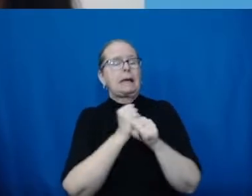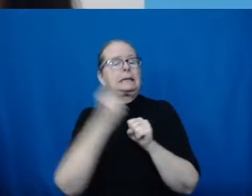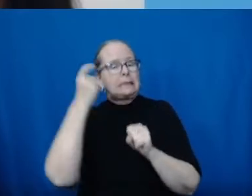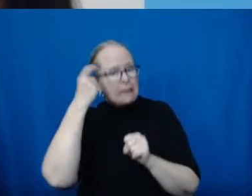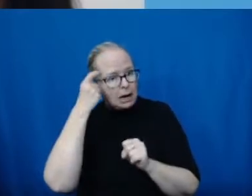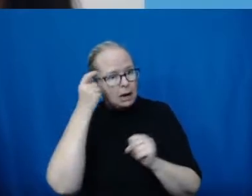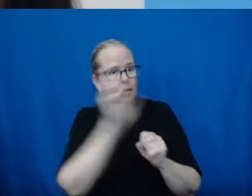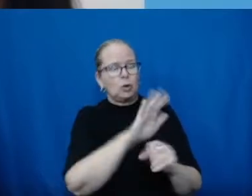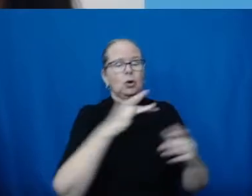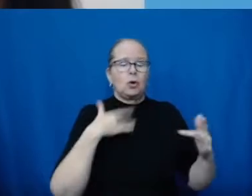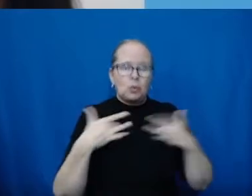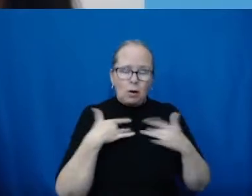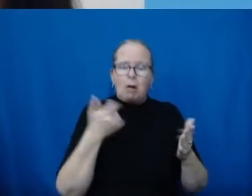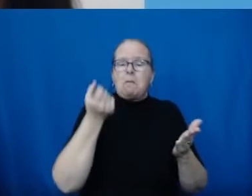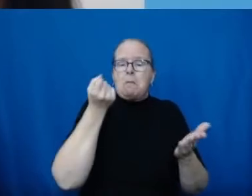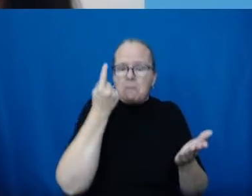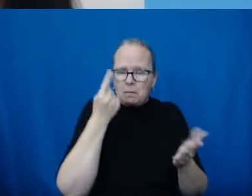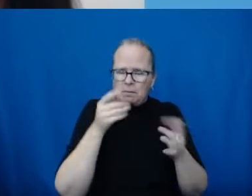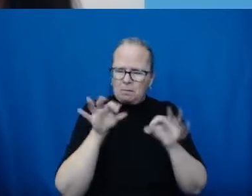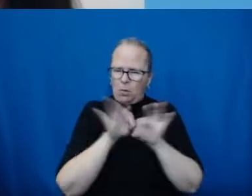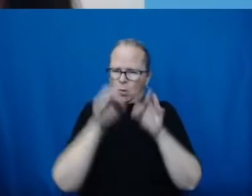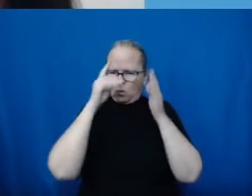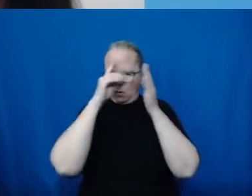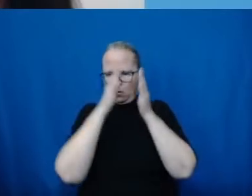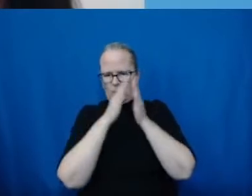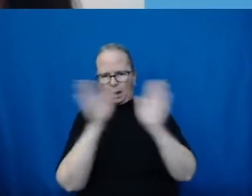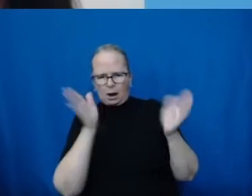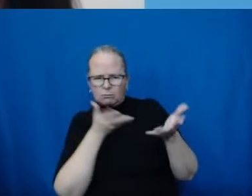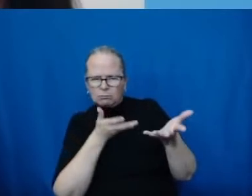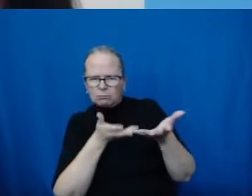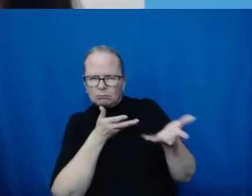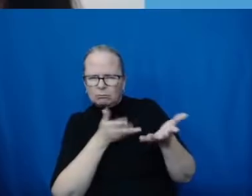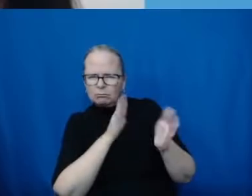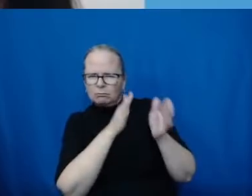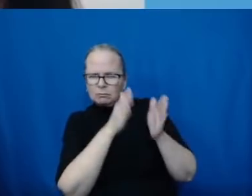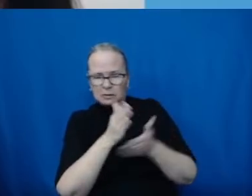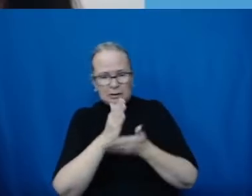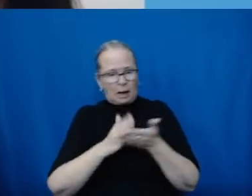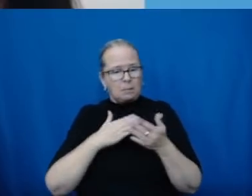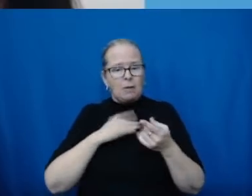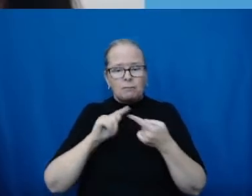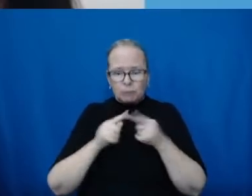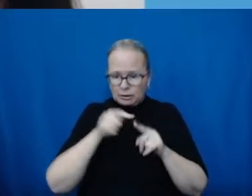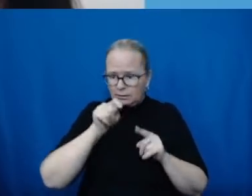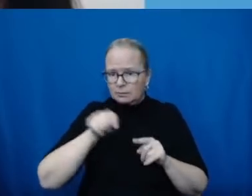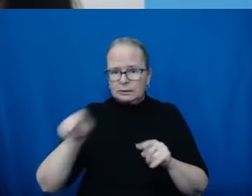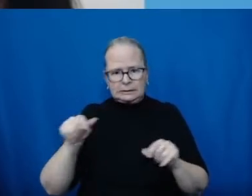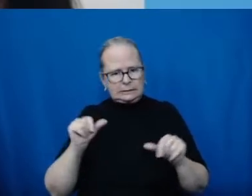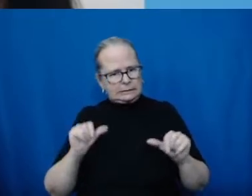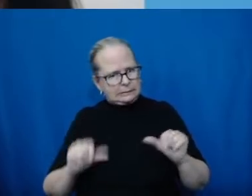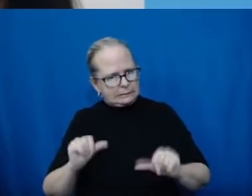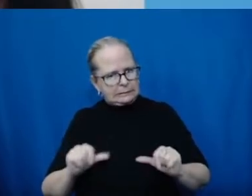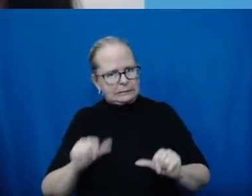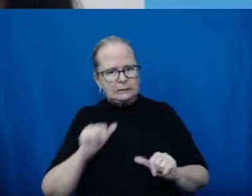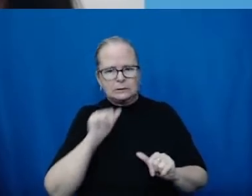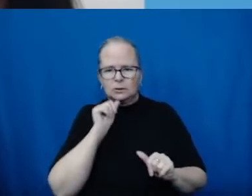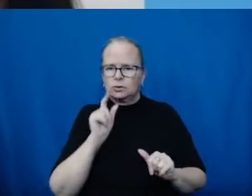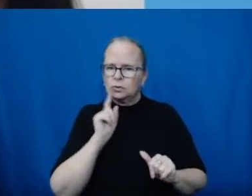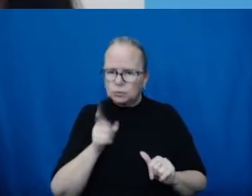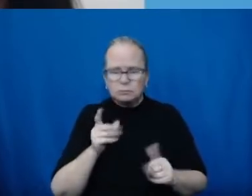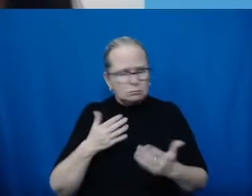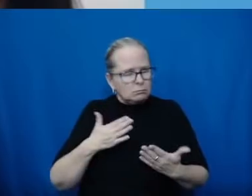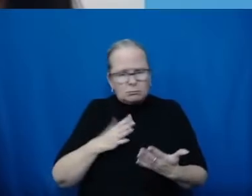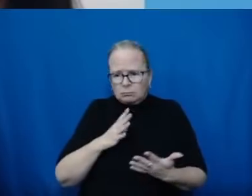some friends that were hesitant and they had good reasons to be hesitant, I think. And when I was able to non-judgmentally have really